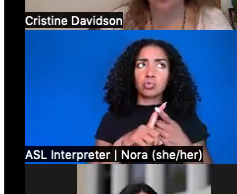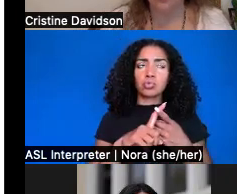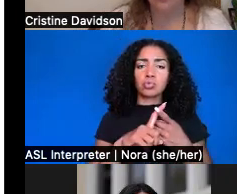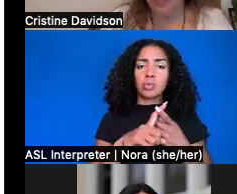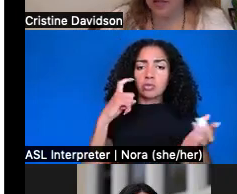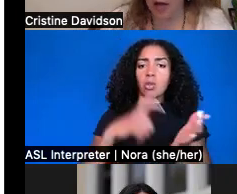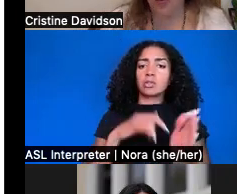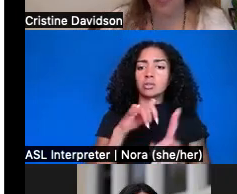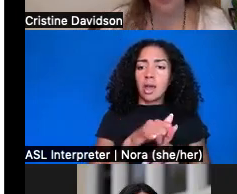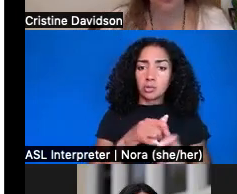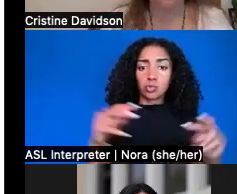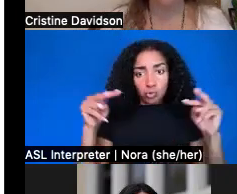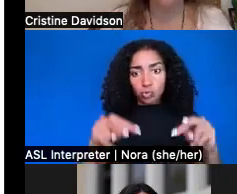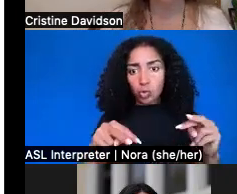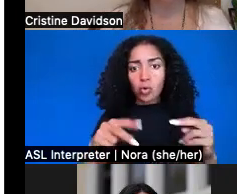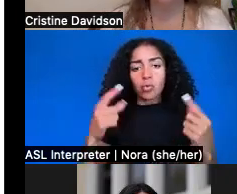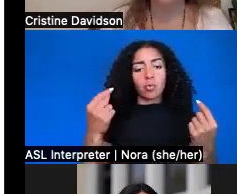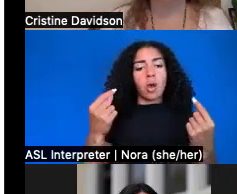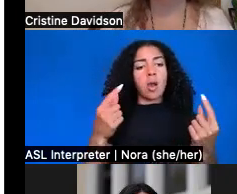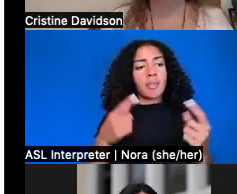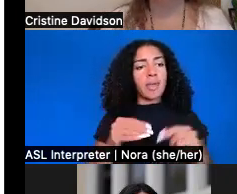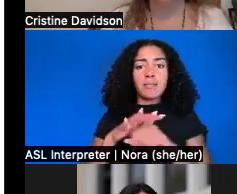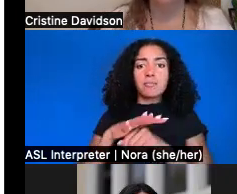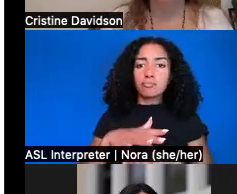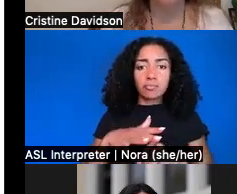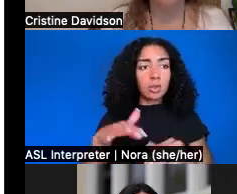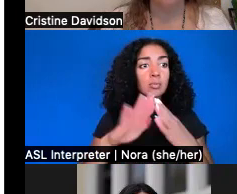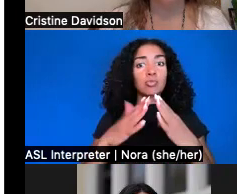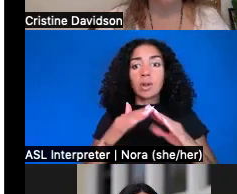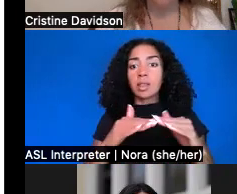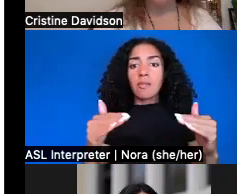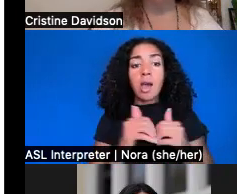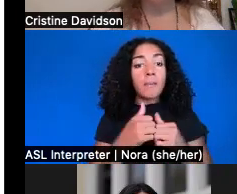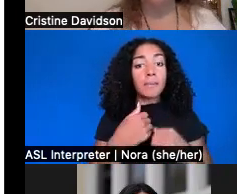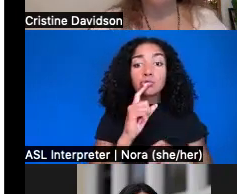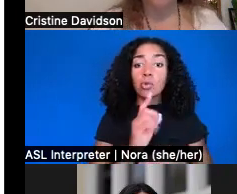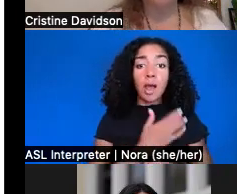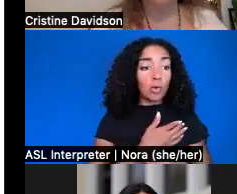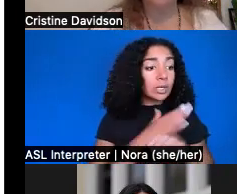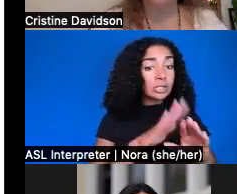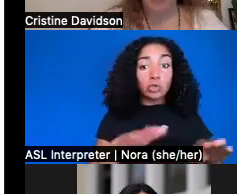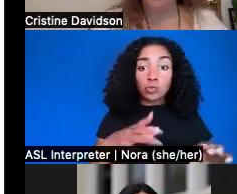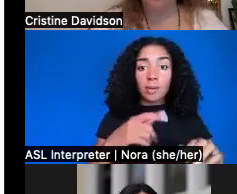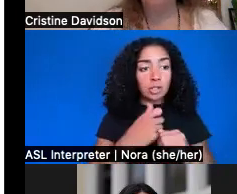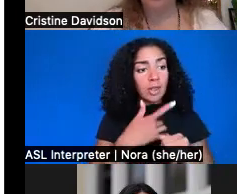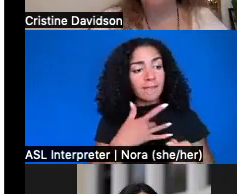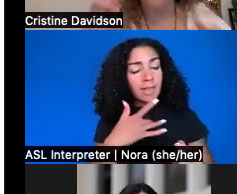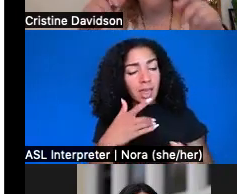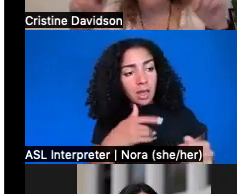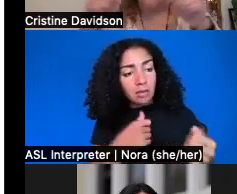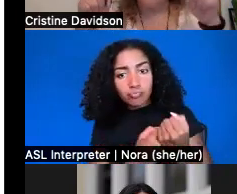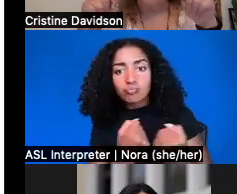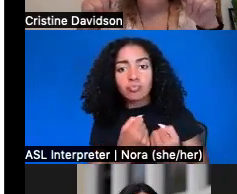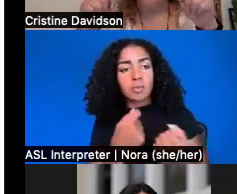a community. Like, how do we make sure our children are seen, right? And know that they matter,